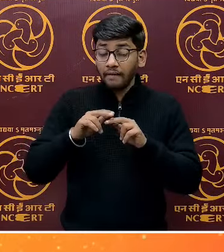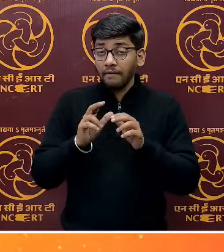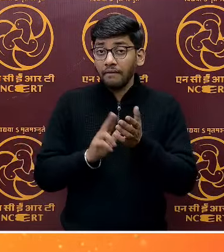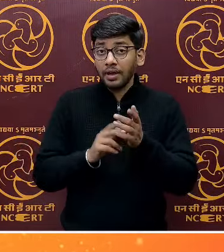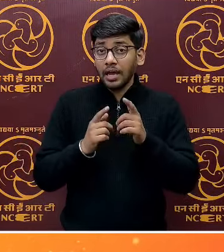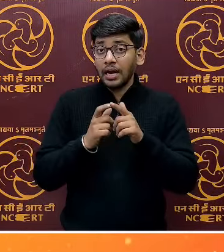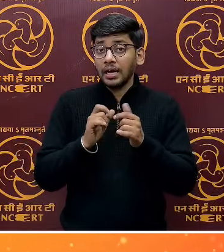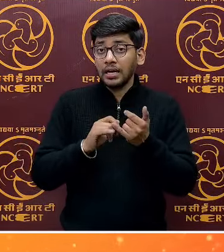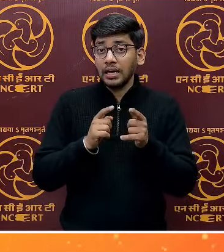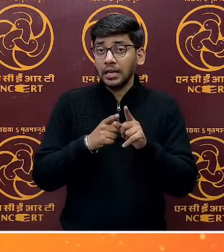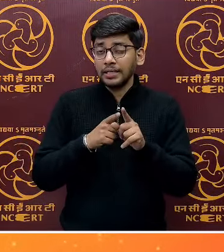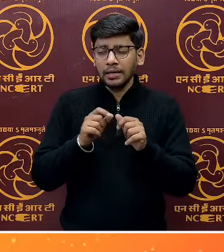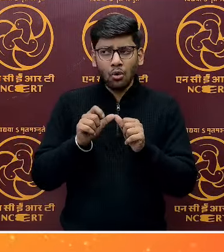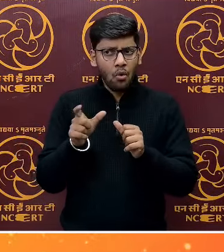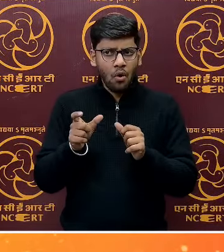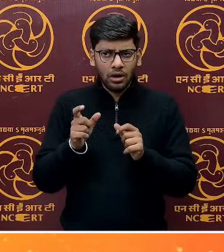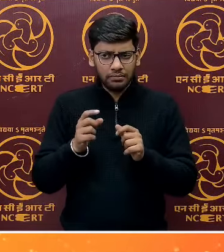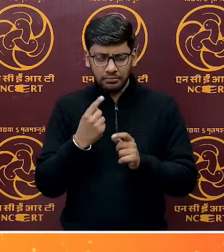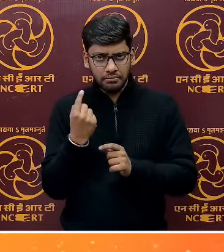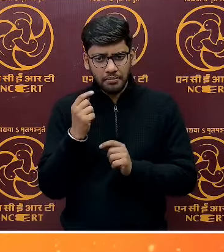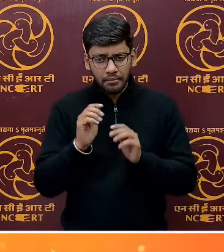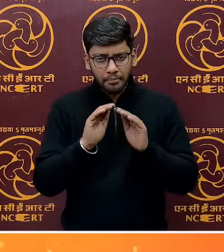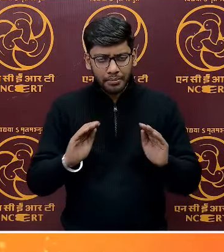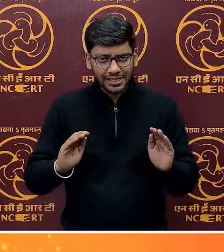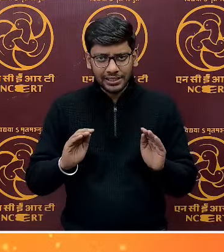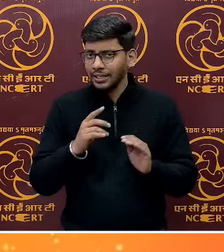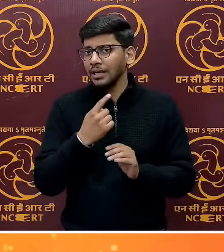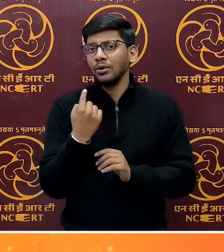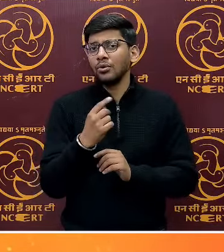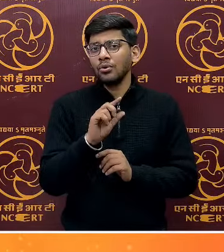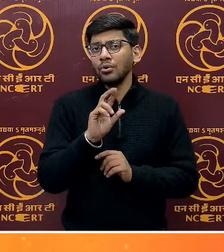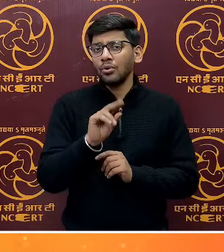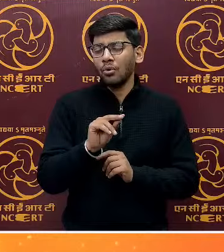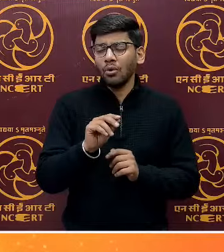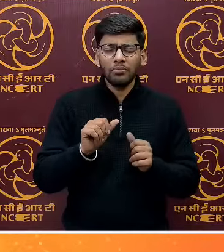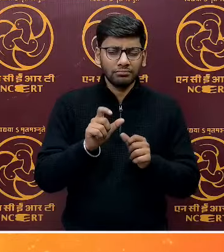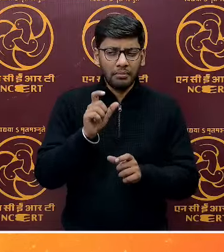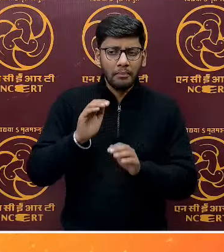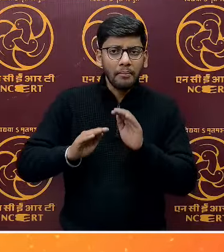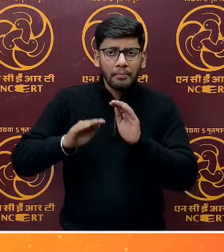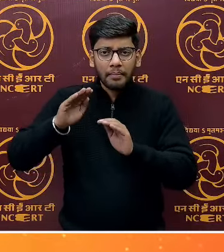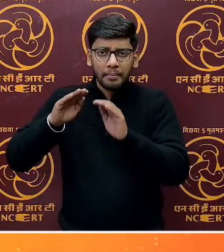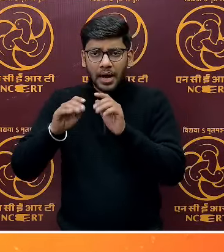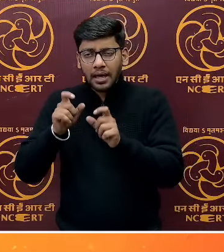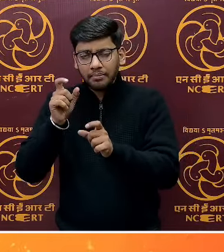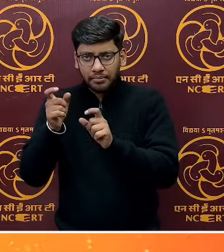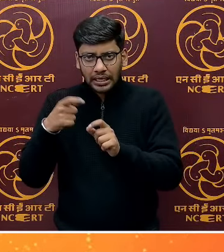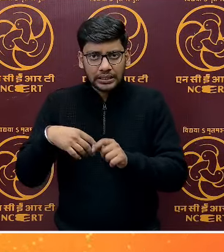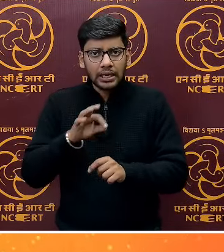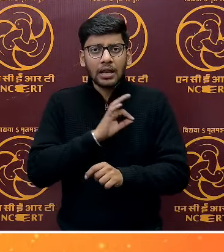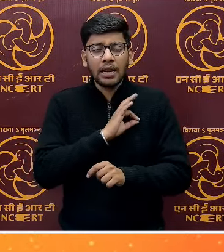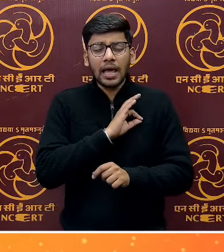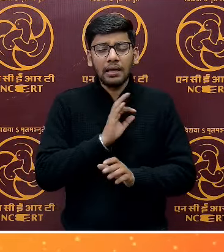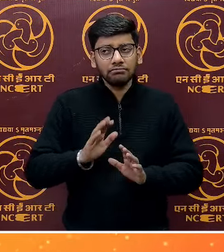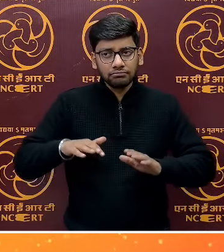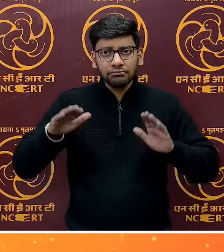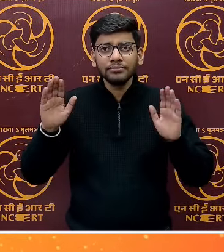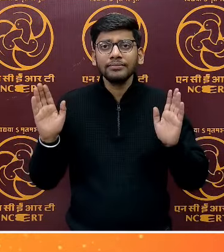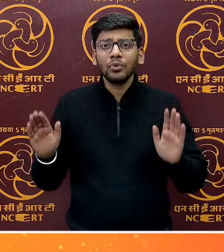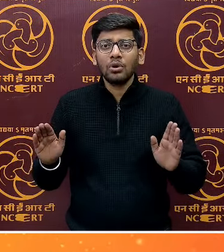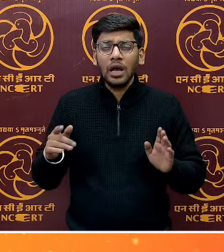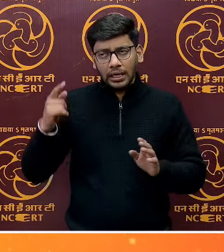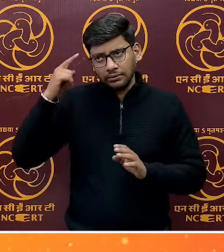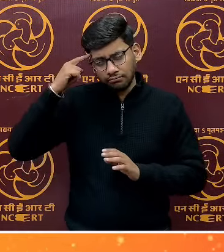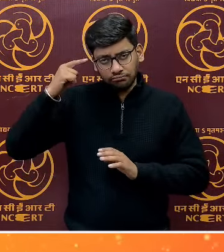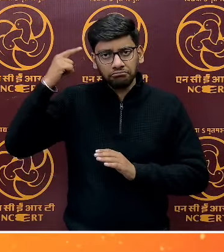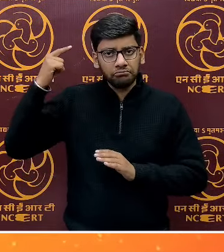it's everybody's fantasy. Absolutely, I guess. yes. And of course, adults also participate with great excitement in all kite festivals